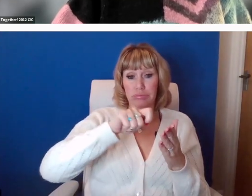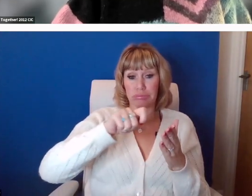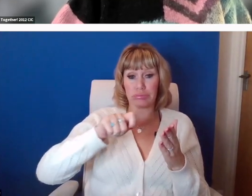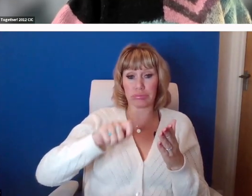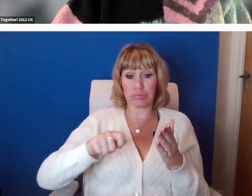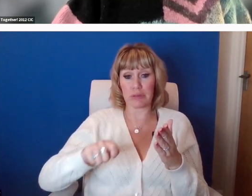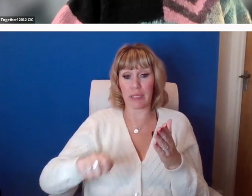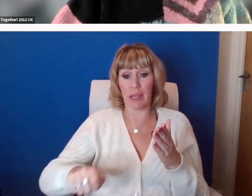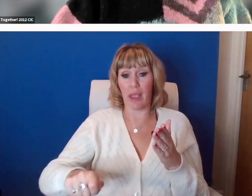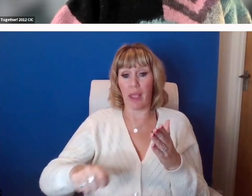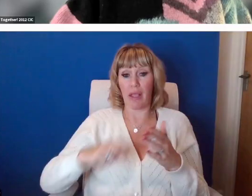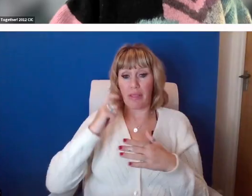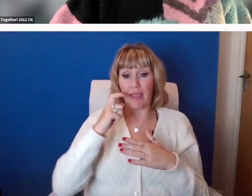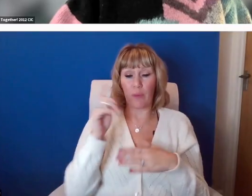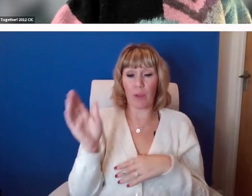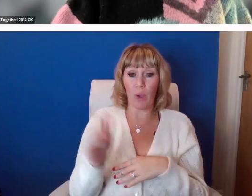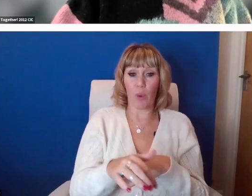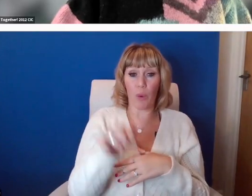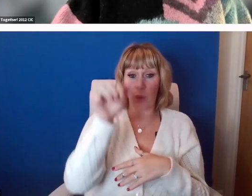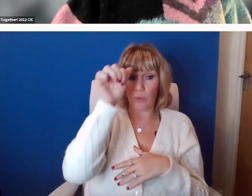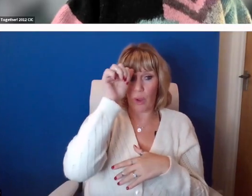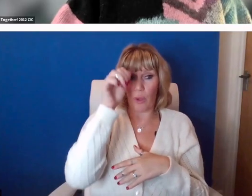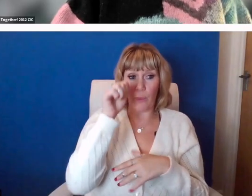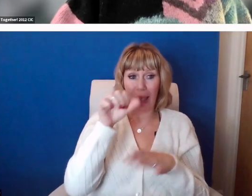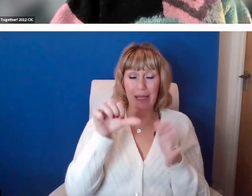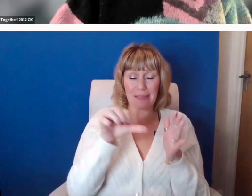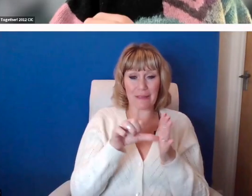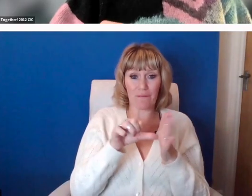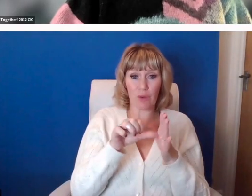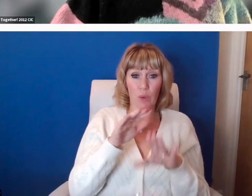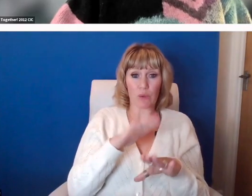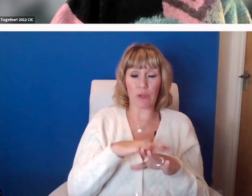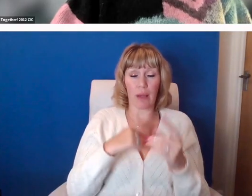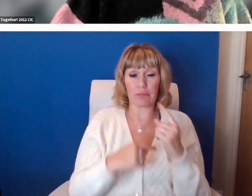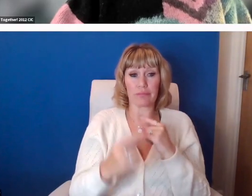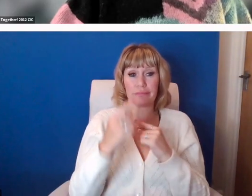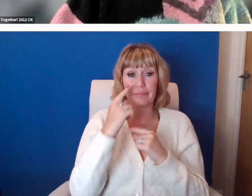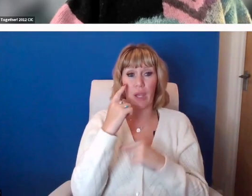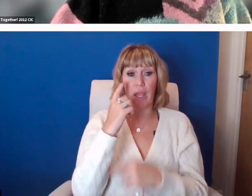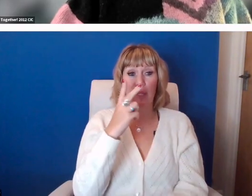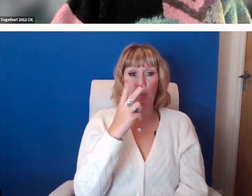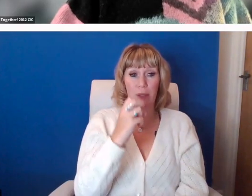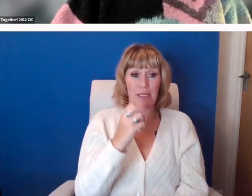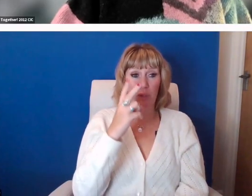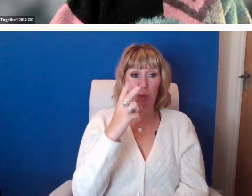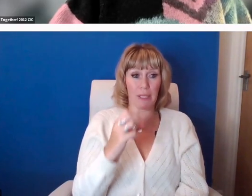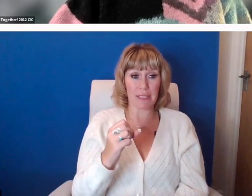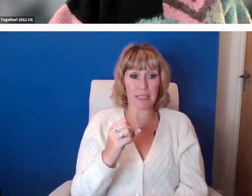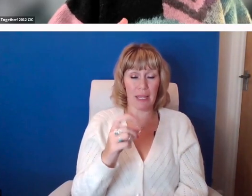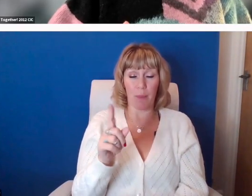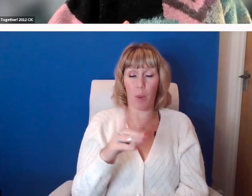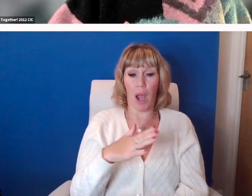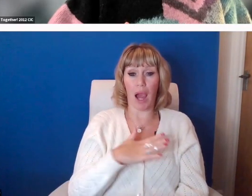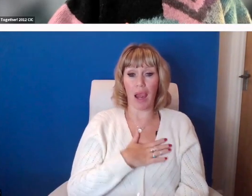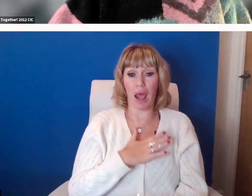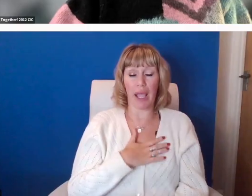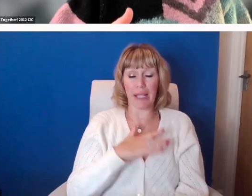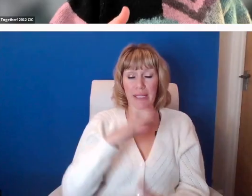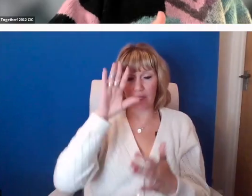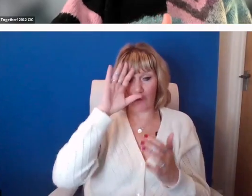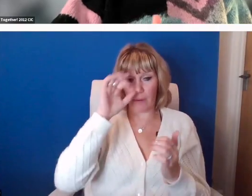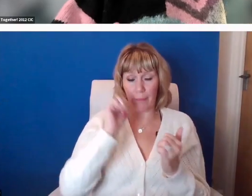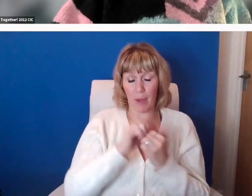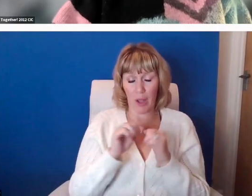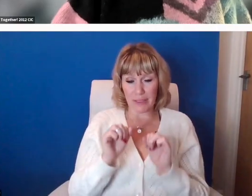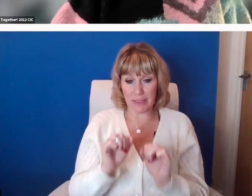time, to put it mildly, in 2020. But what I like about this picture is it reminds us that